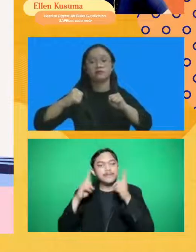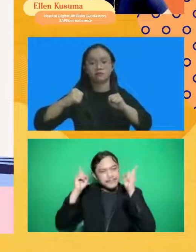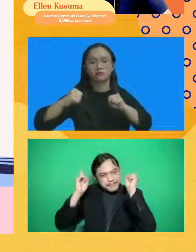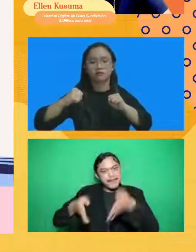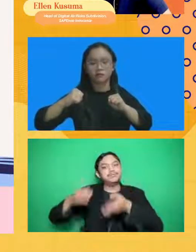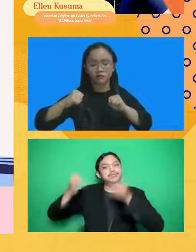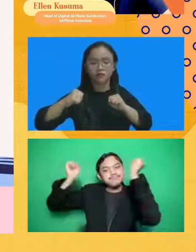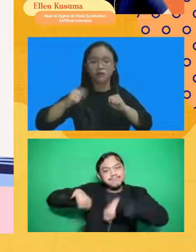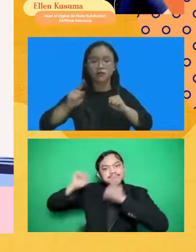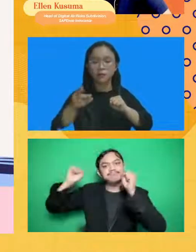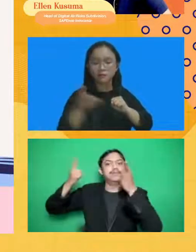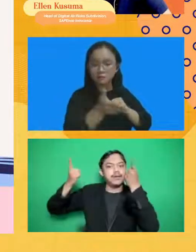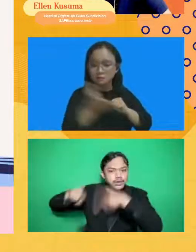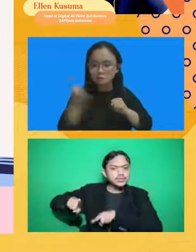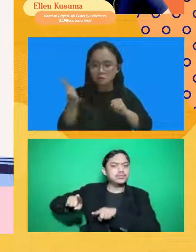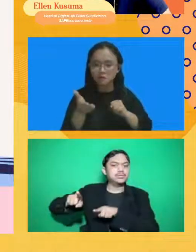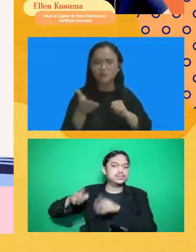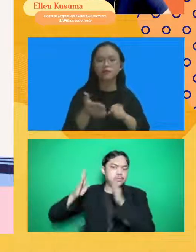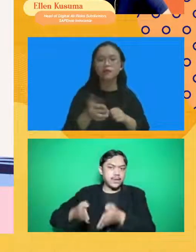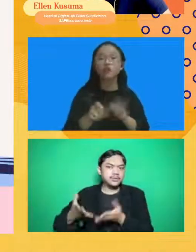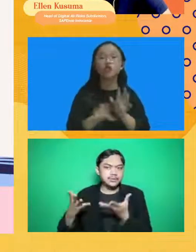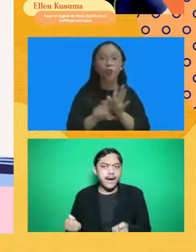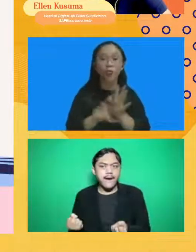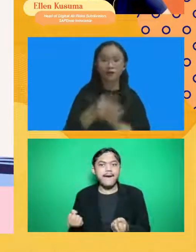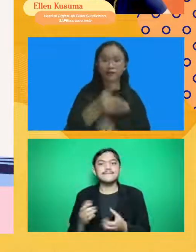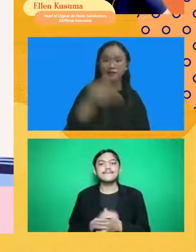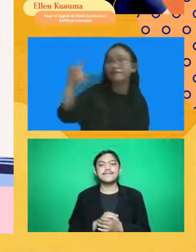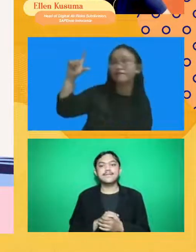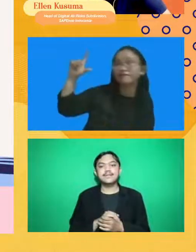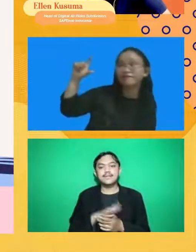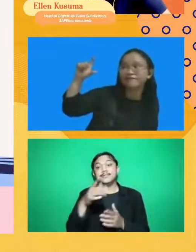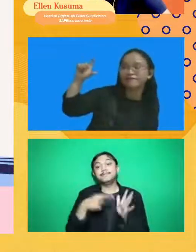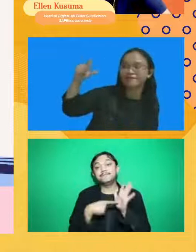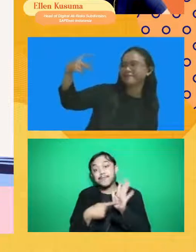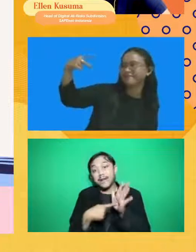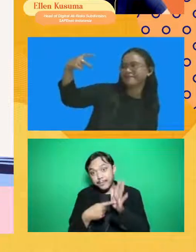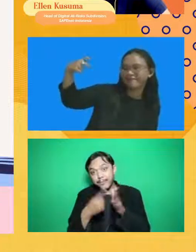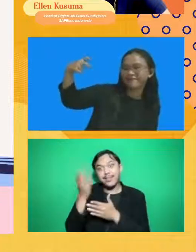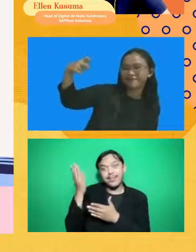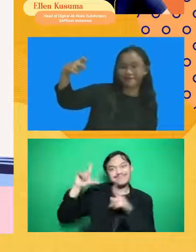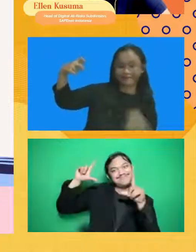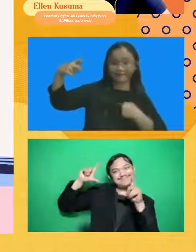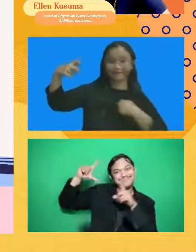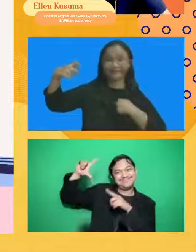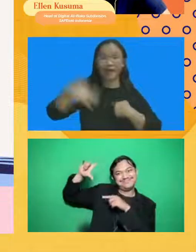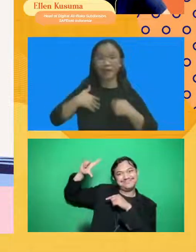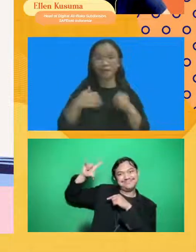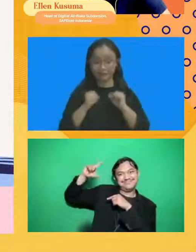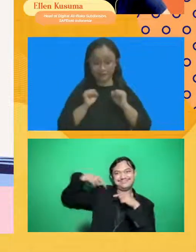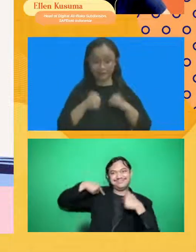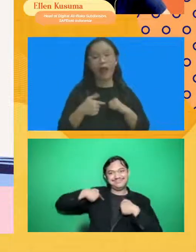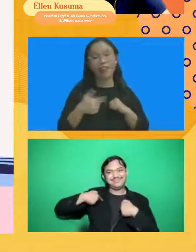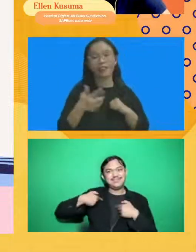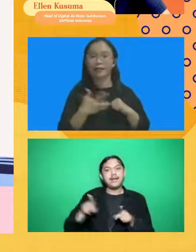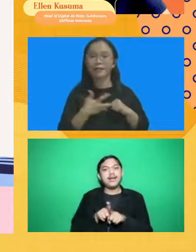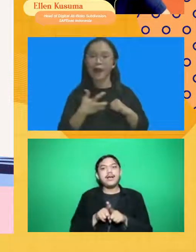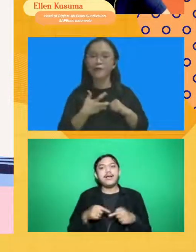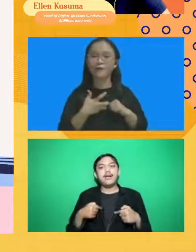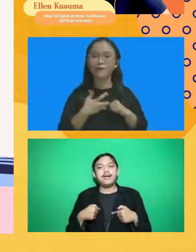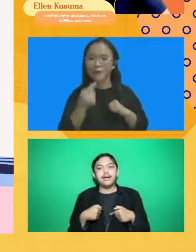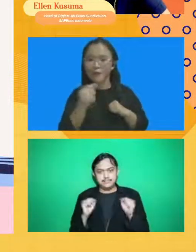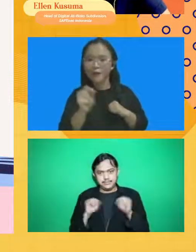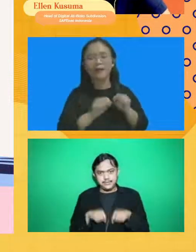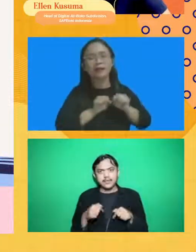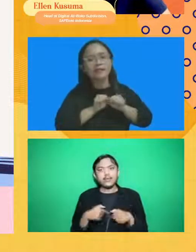you are taking a selfie, you have consented to make or to produce that